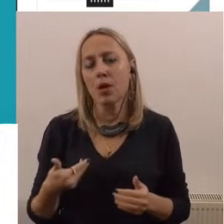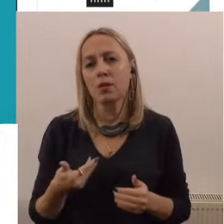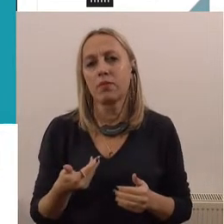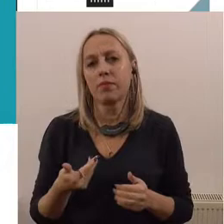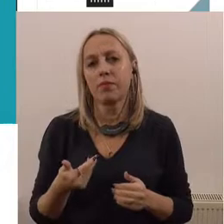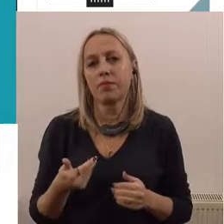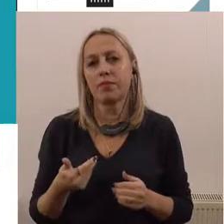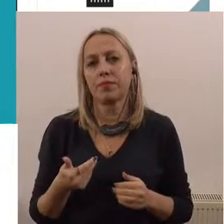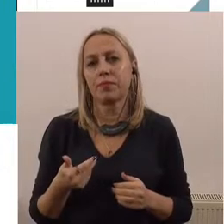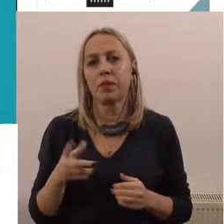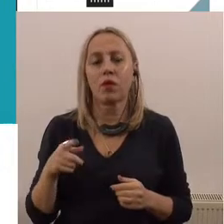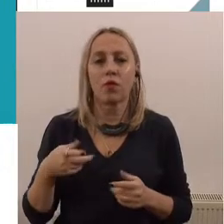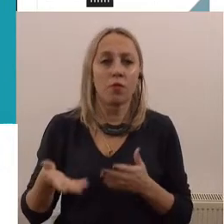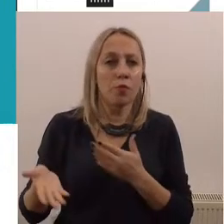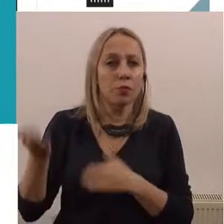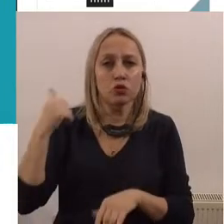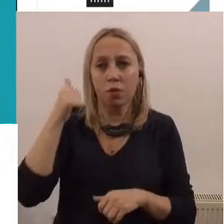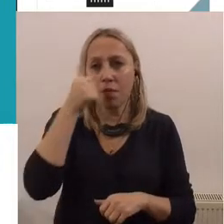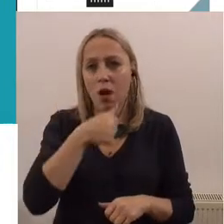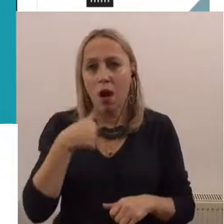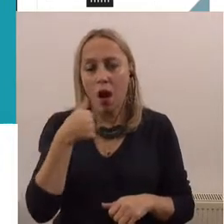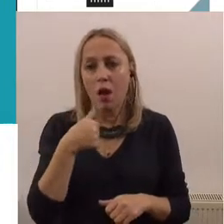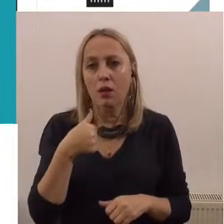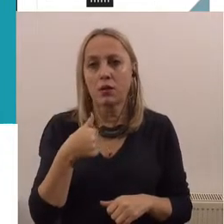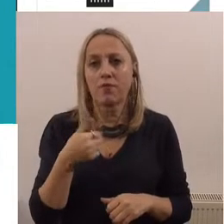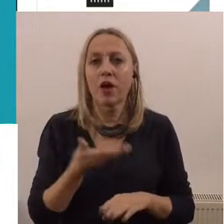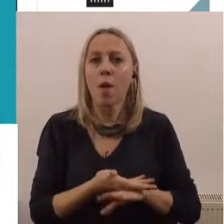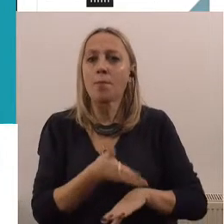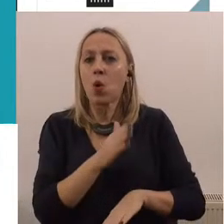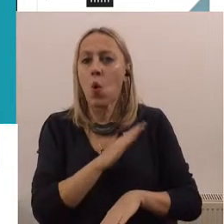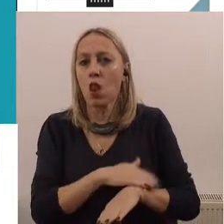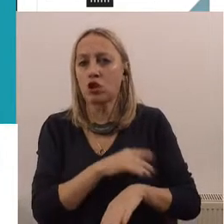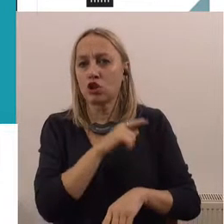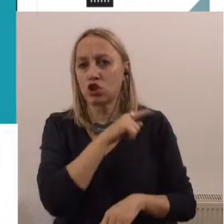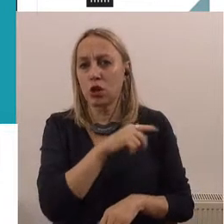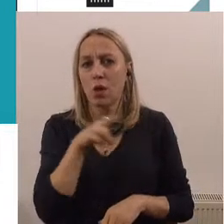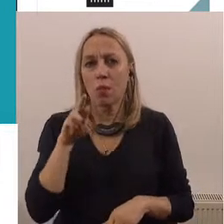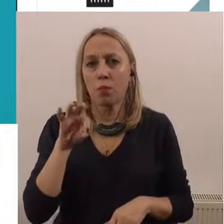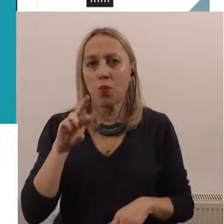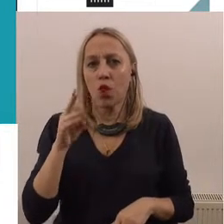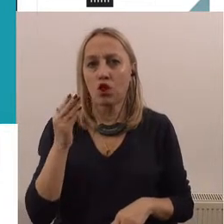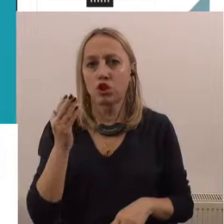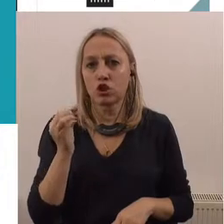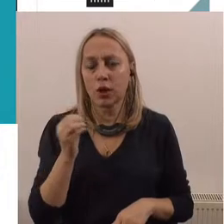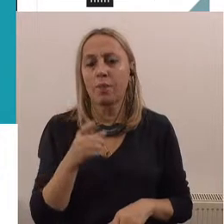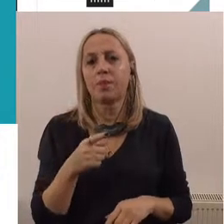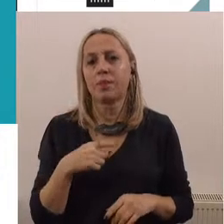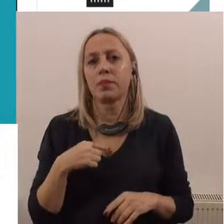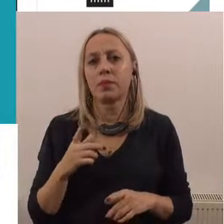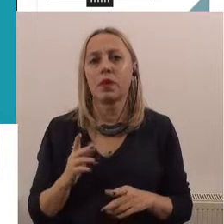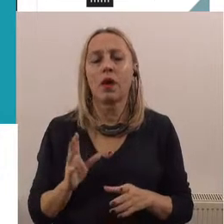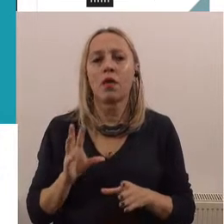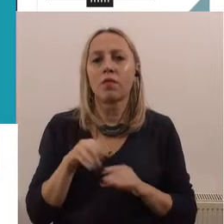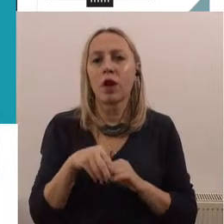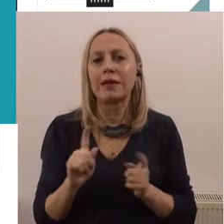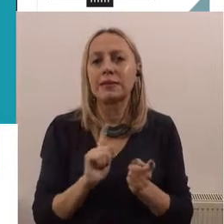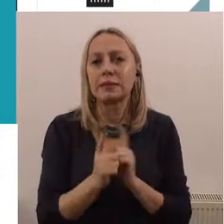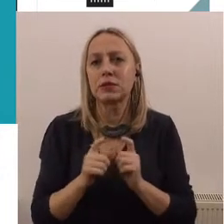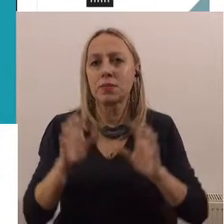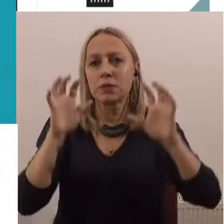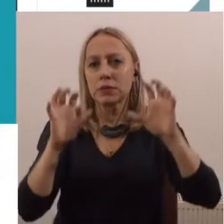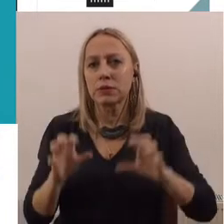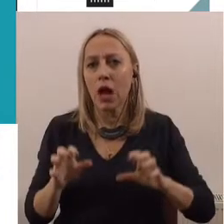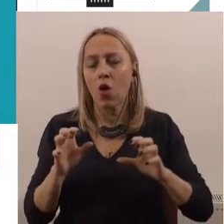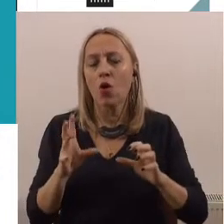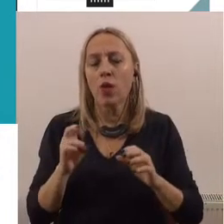year when in Poland the environmental law changed for a short time, and it was so